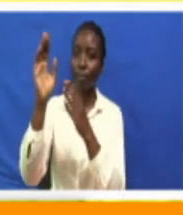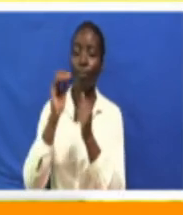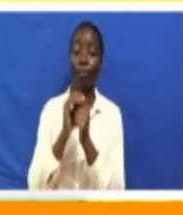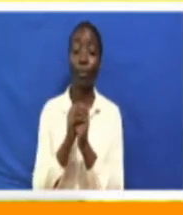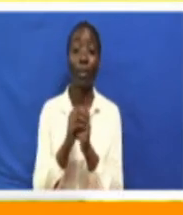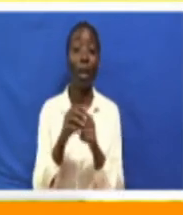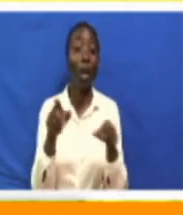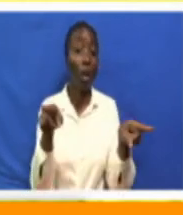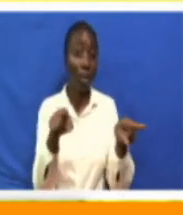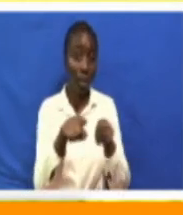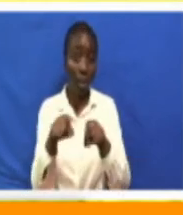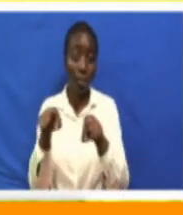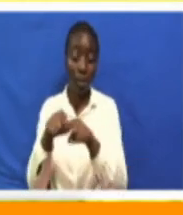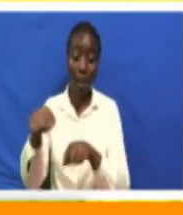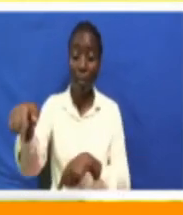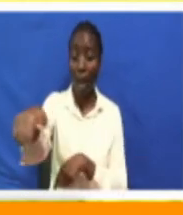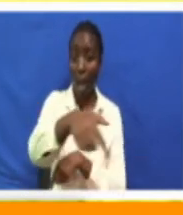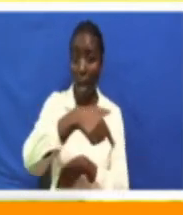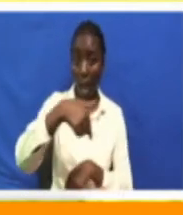foreign